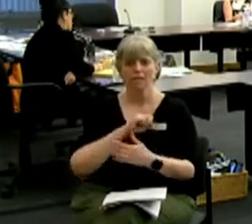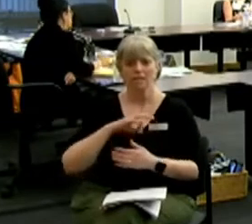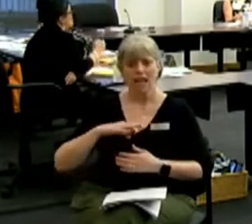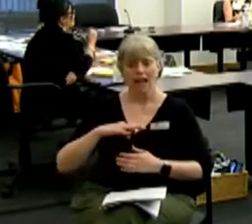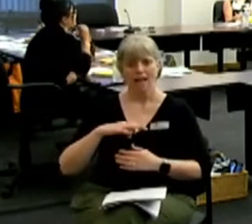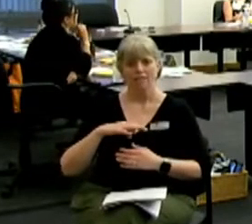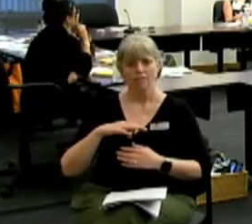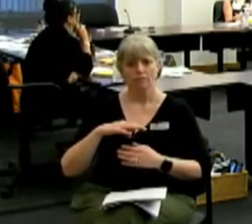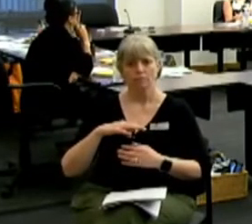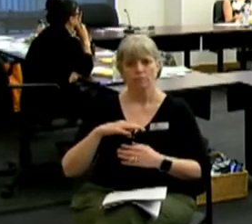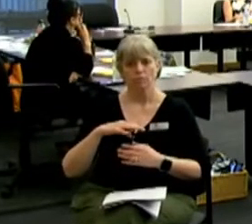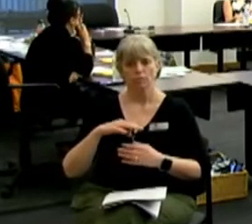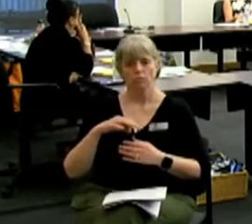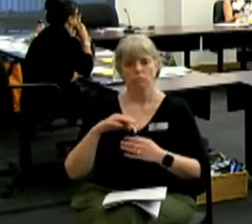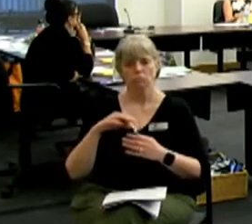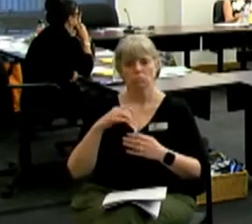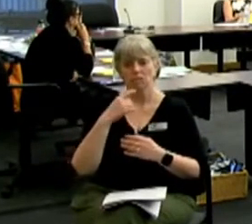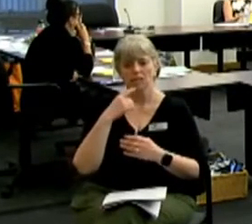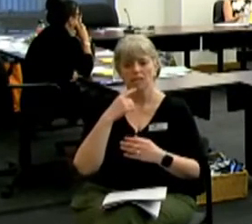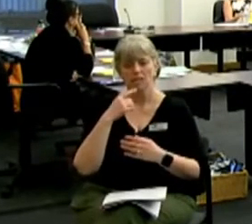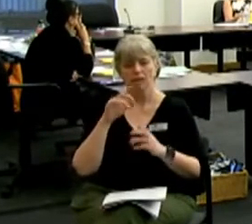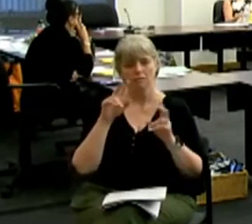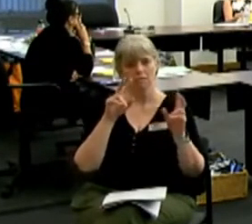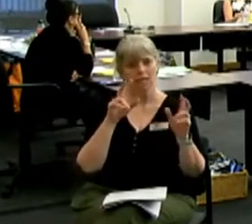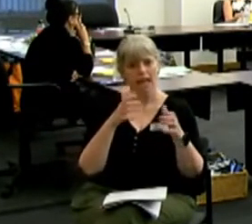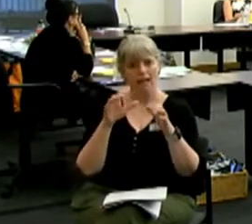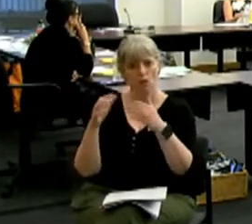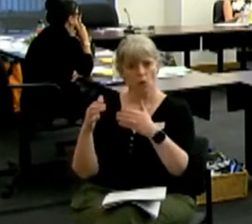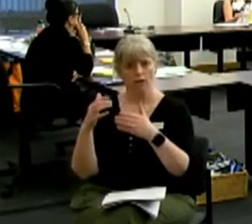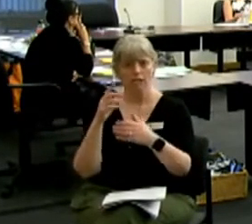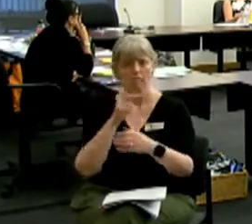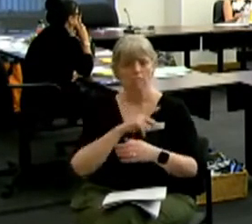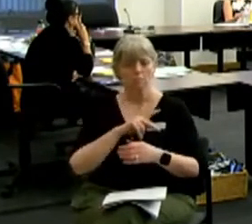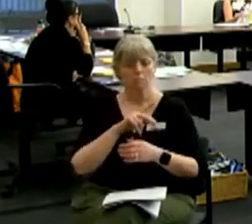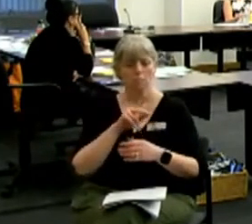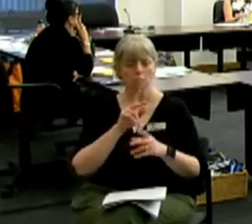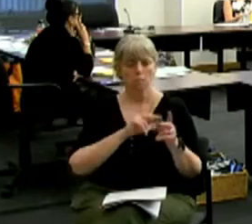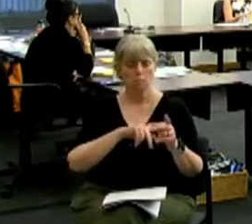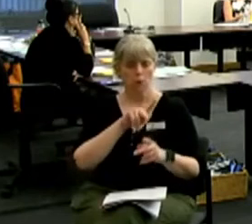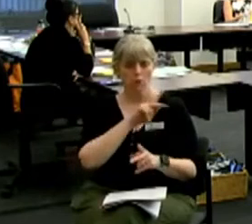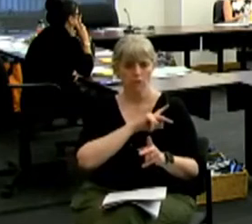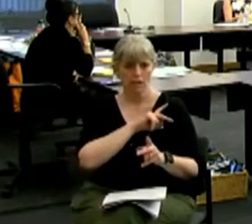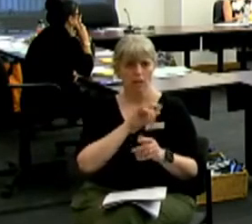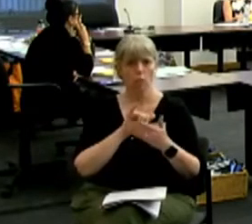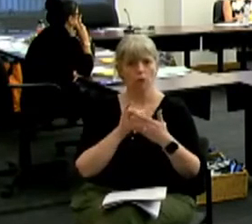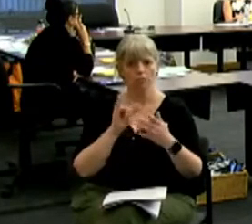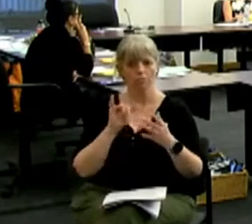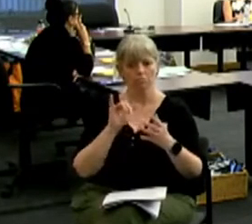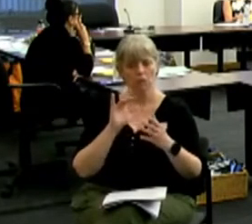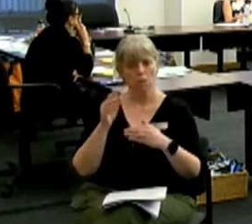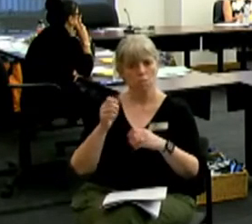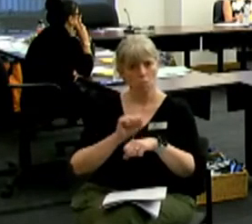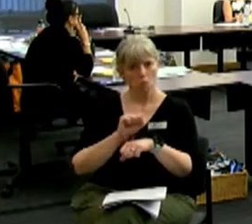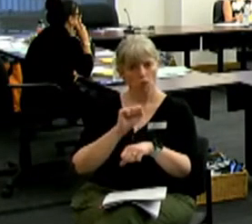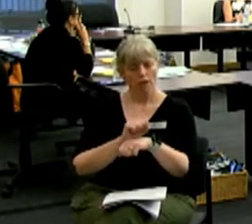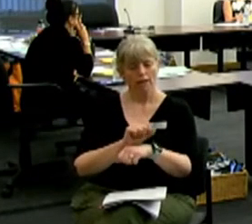personnel states the categories of personnel that we employ. Student participation in college activities states that the